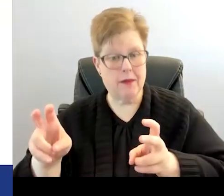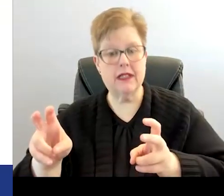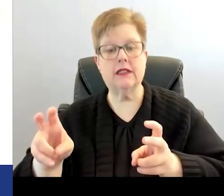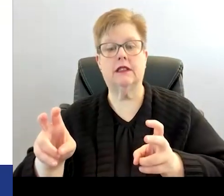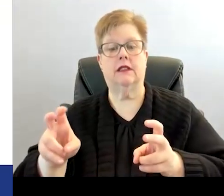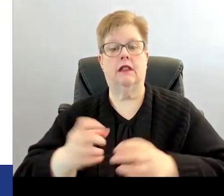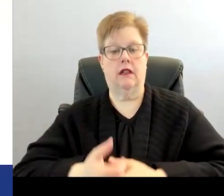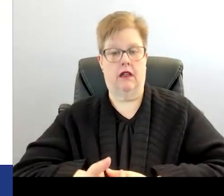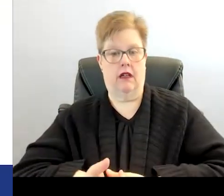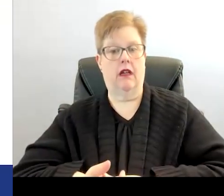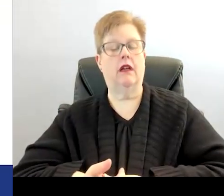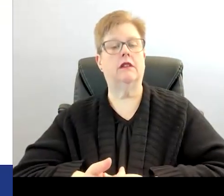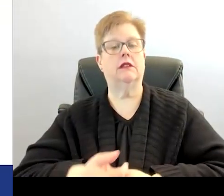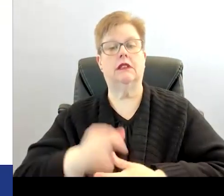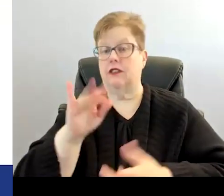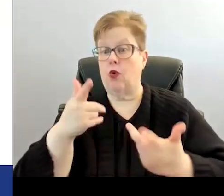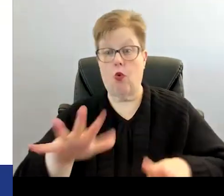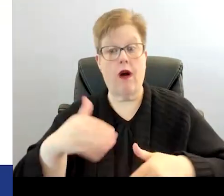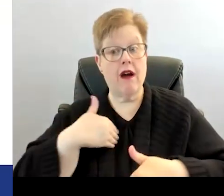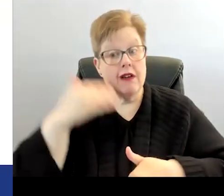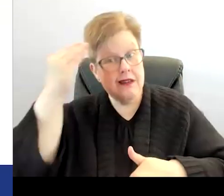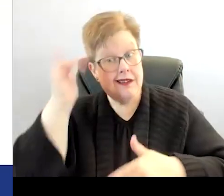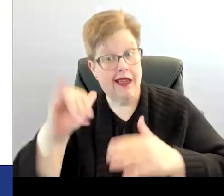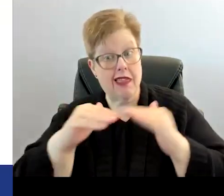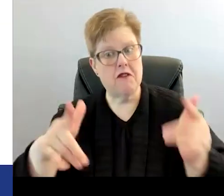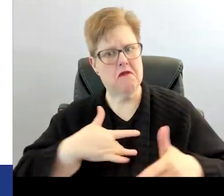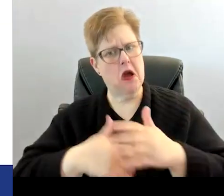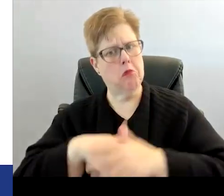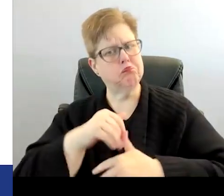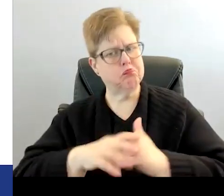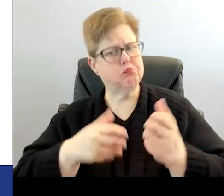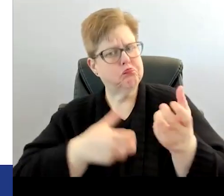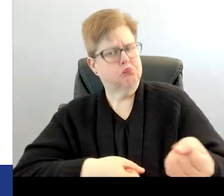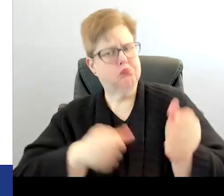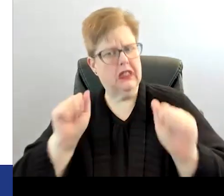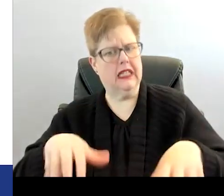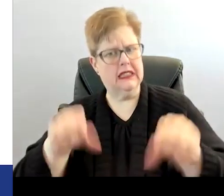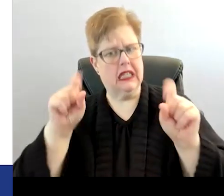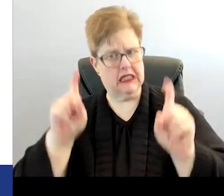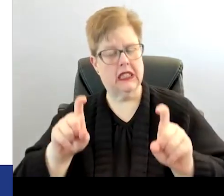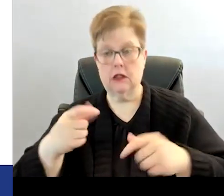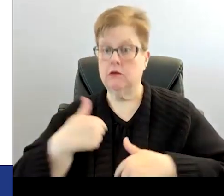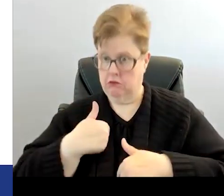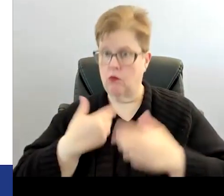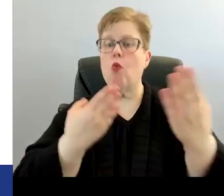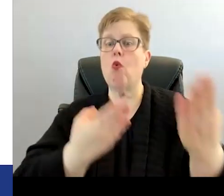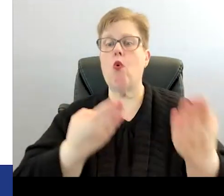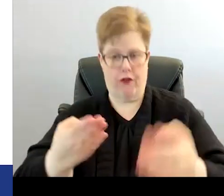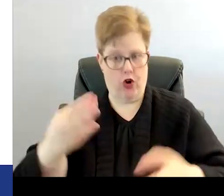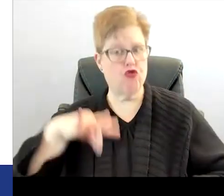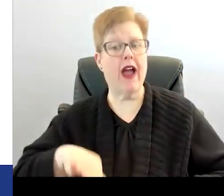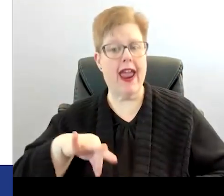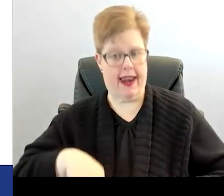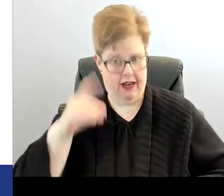if you already know the knowledge to the level where you feel confident that you can take a test, we will indeed offer credit